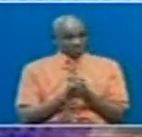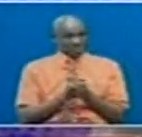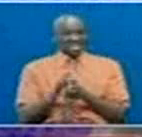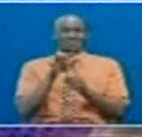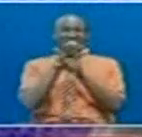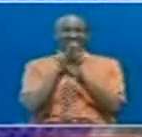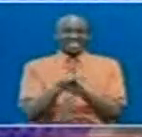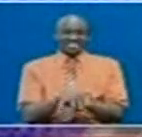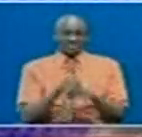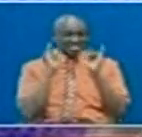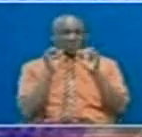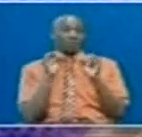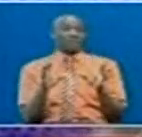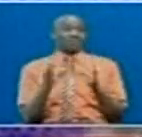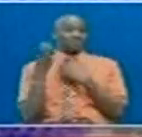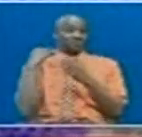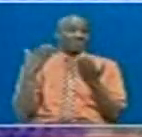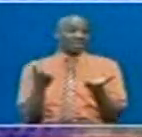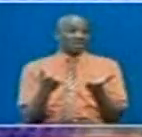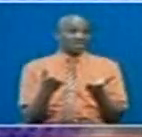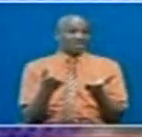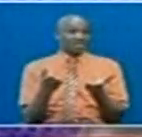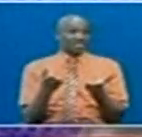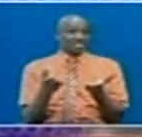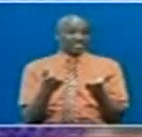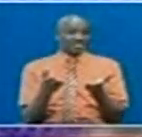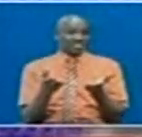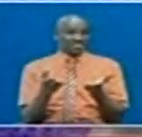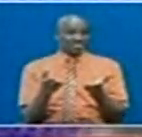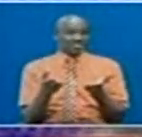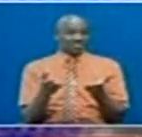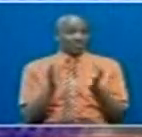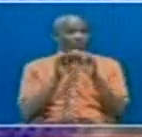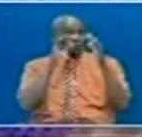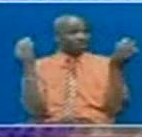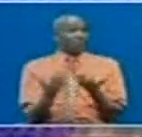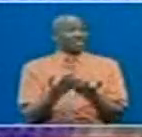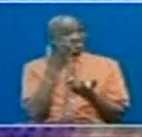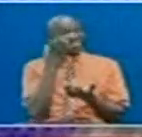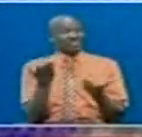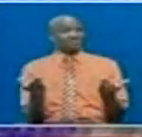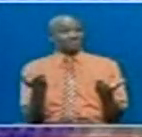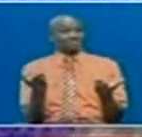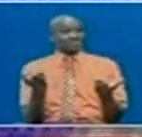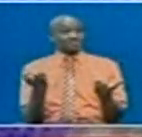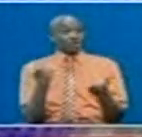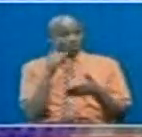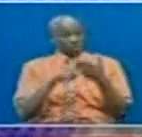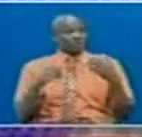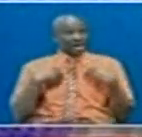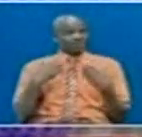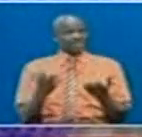Marginalization is not a new thing in this continent of ours, in fact, in the whole world. What we